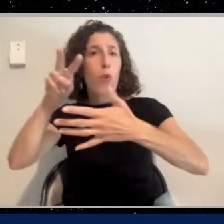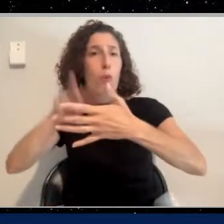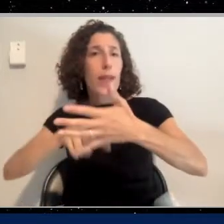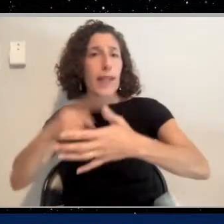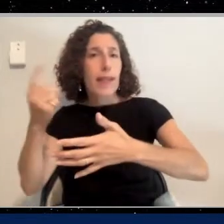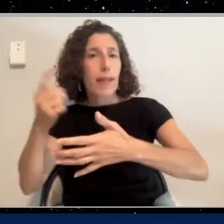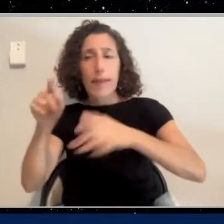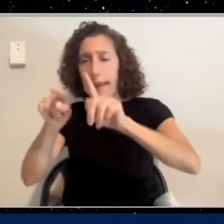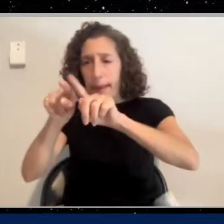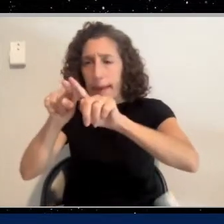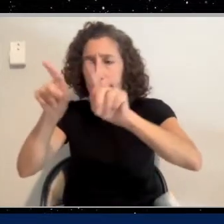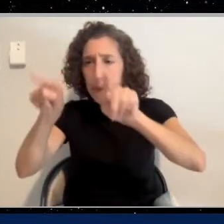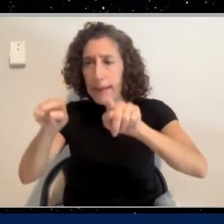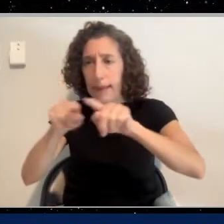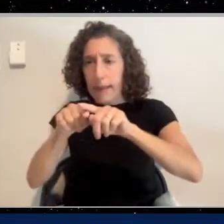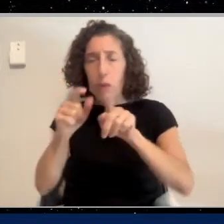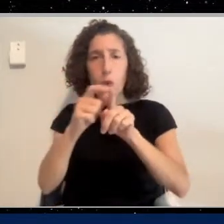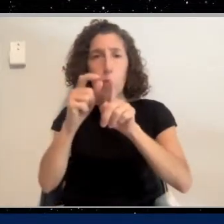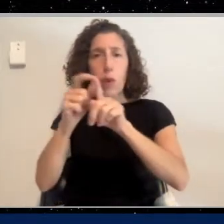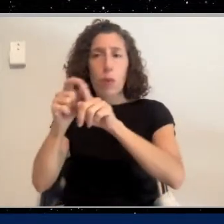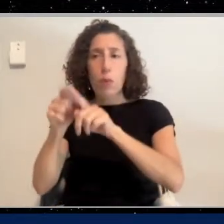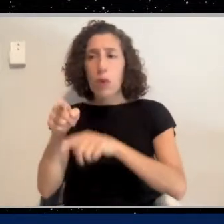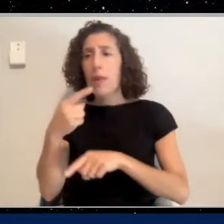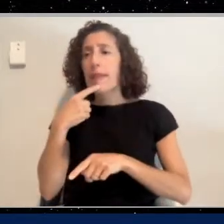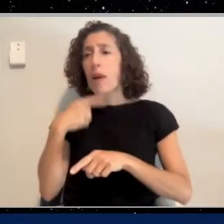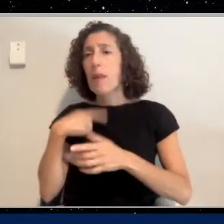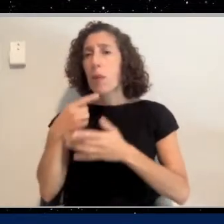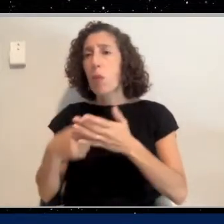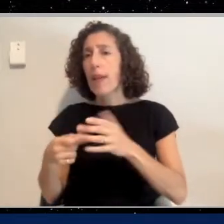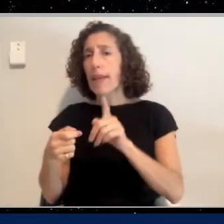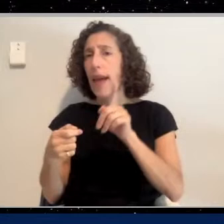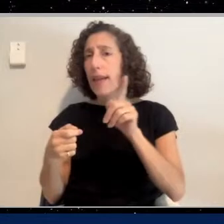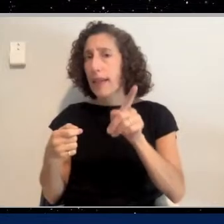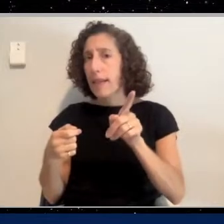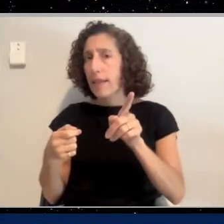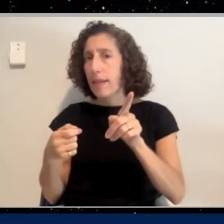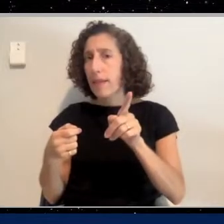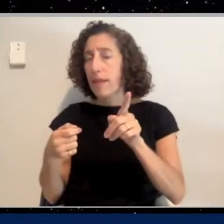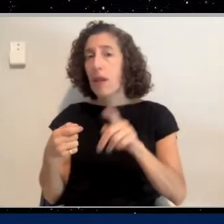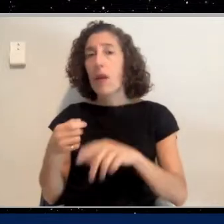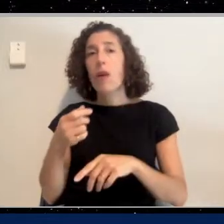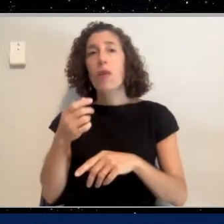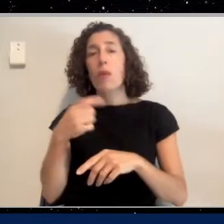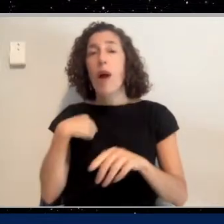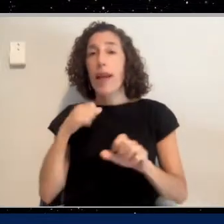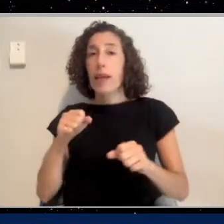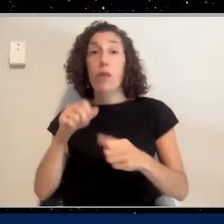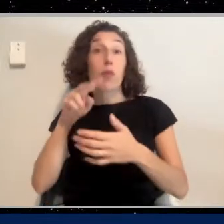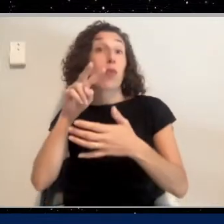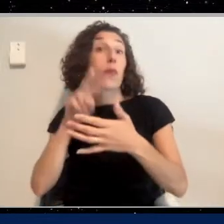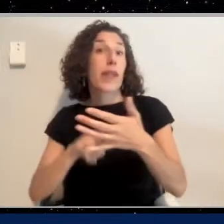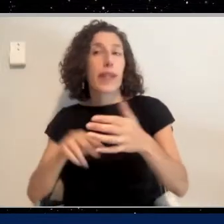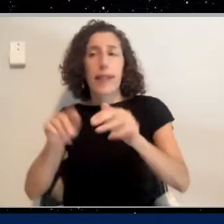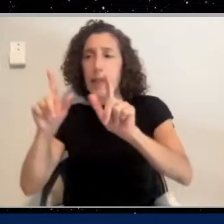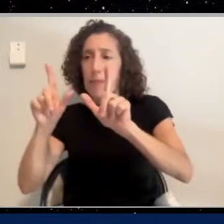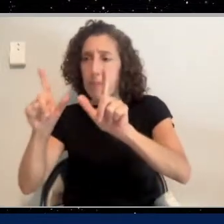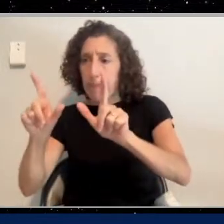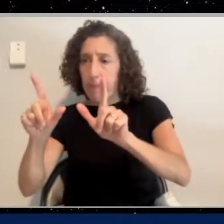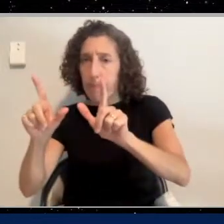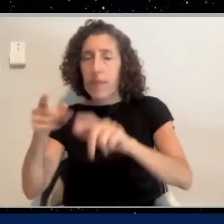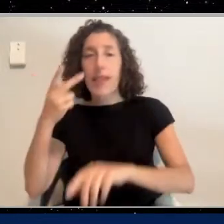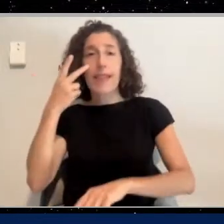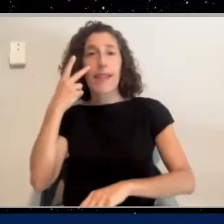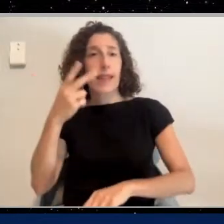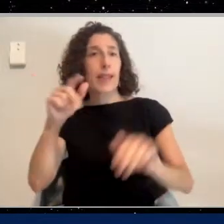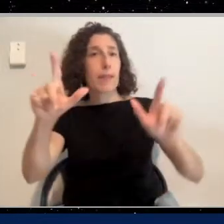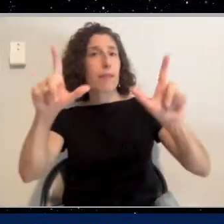space artifact. It's a capsule hanging or something like that. What other things can you do to make an exhibit like that more accessible? Like, one of the things you